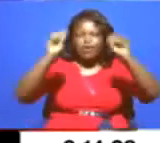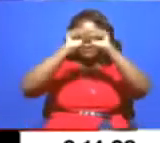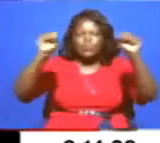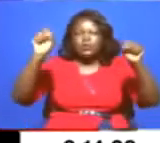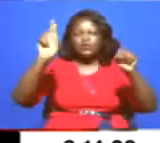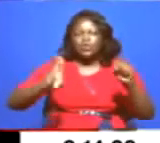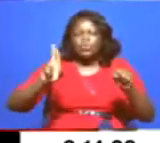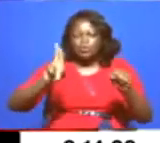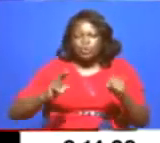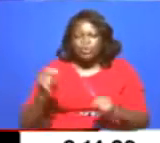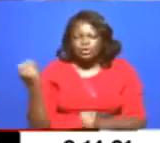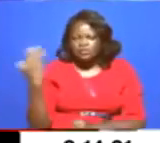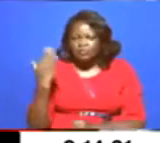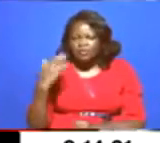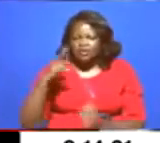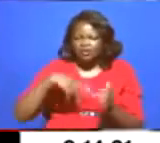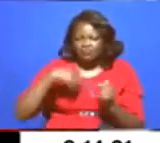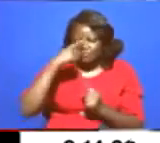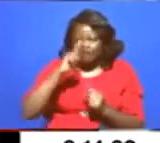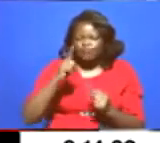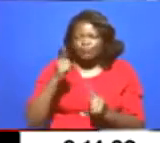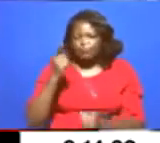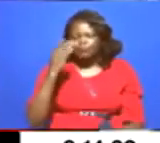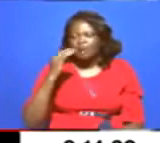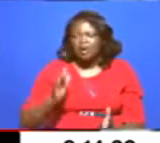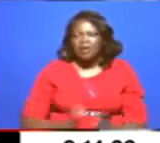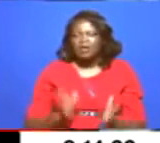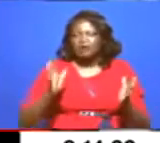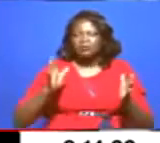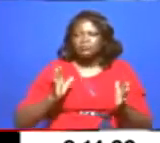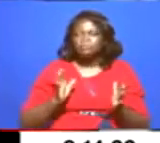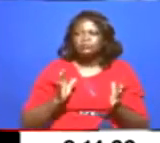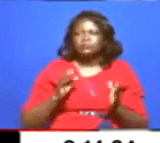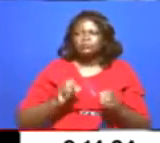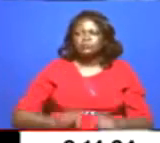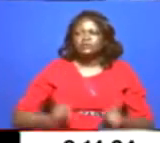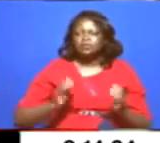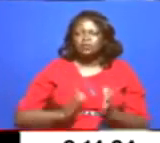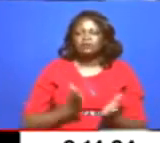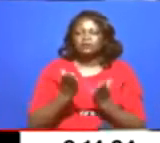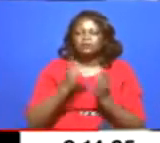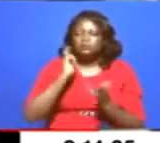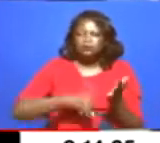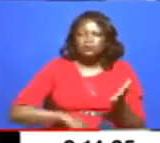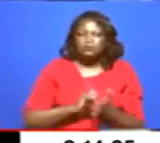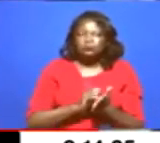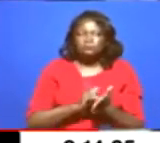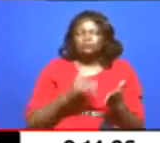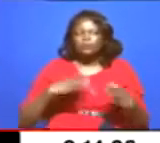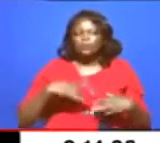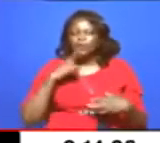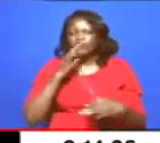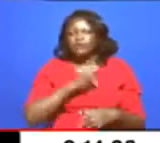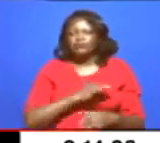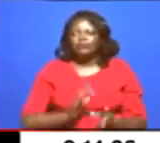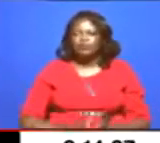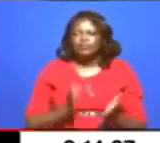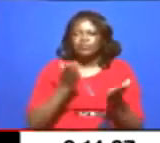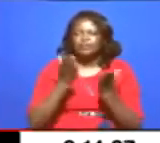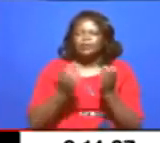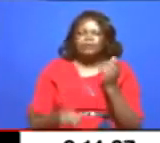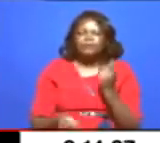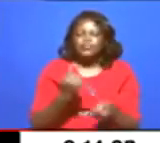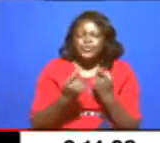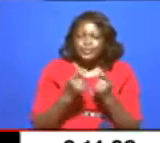in a speech read on his behalf by Head of Public Service Joseph Kenywa, called on beneficiaries of the Public Service Emerging